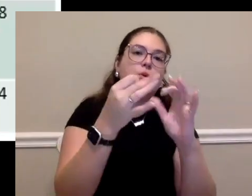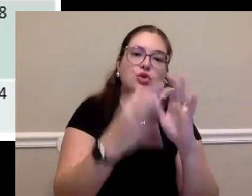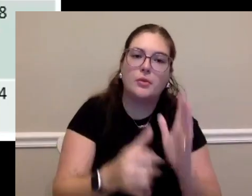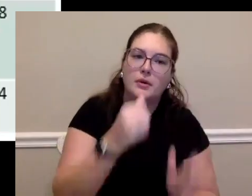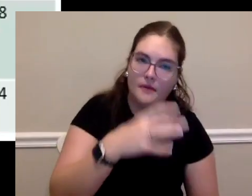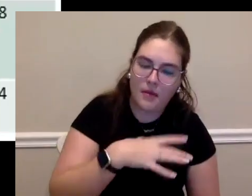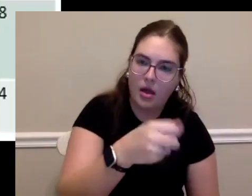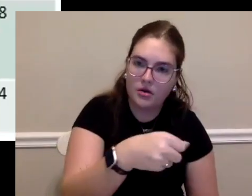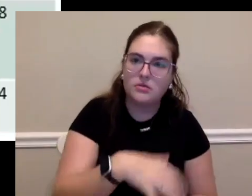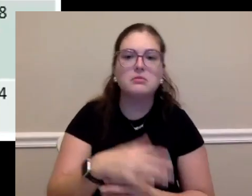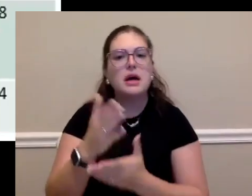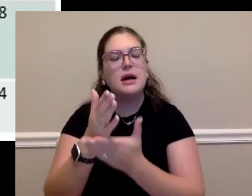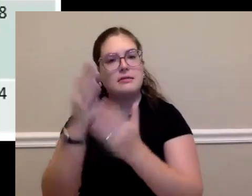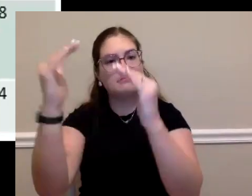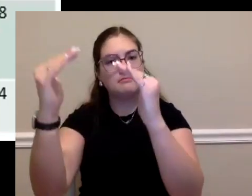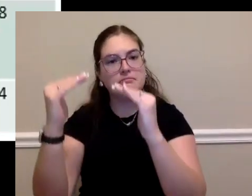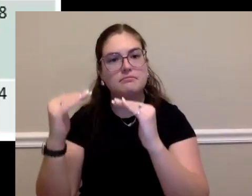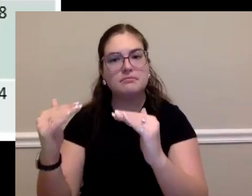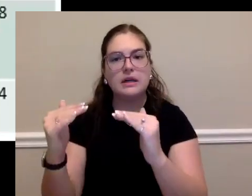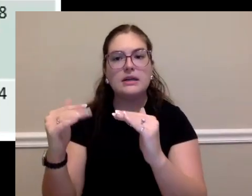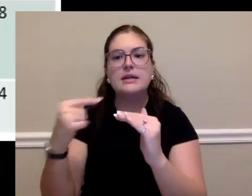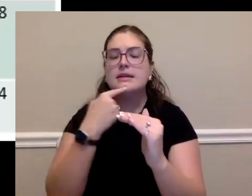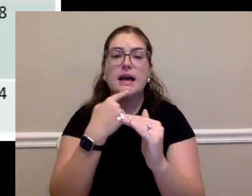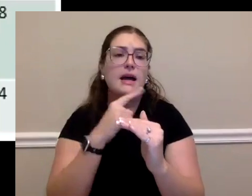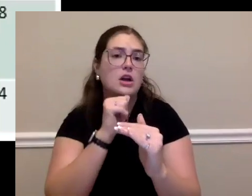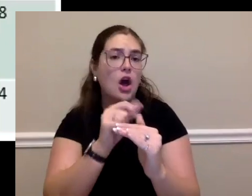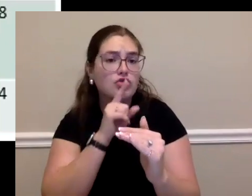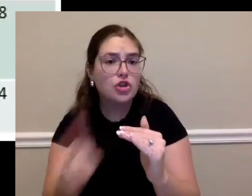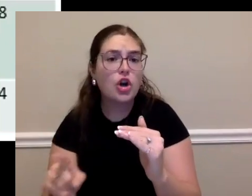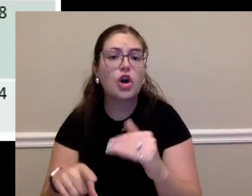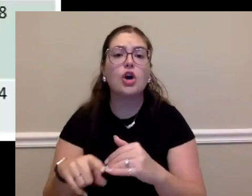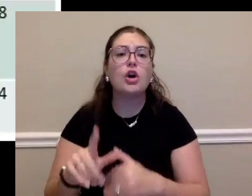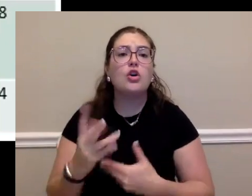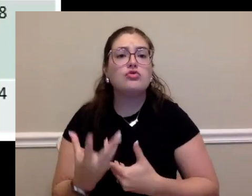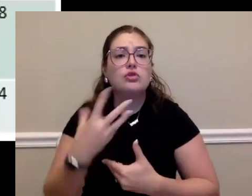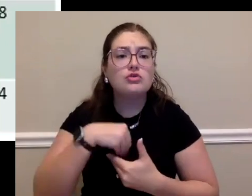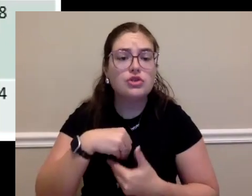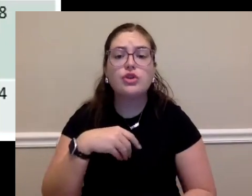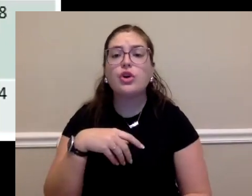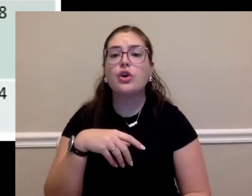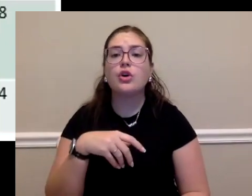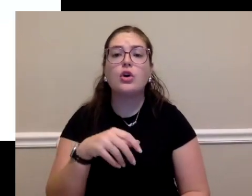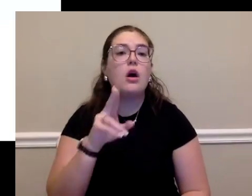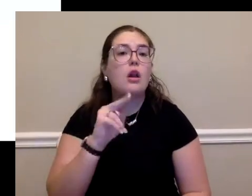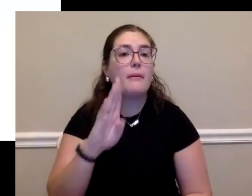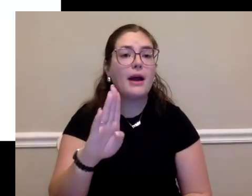Male, and then there were a few that answered not sure, transgendered or non-binary or other.